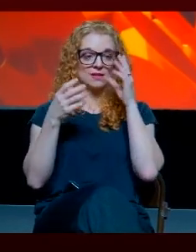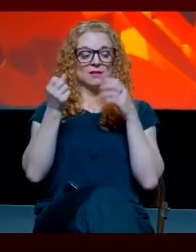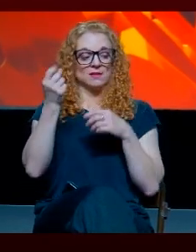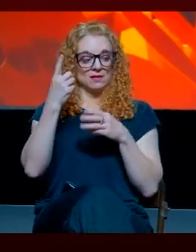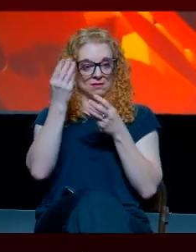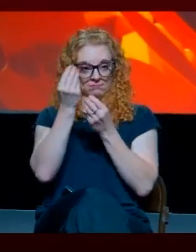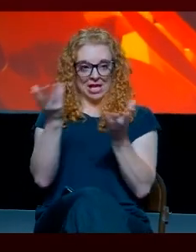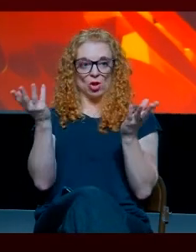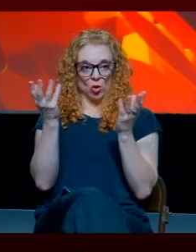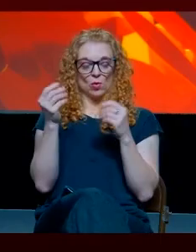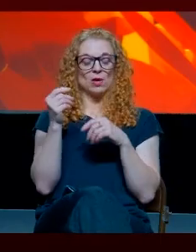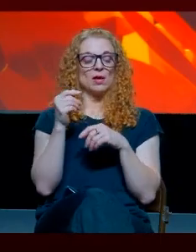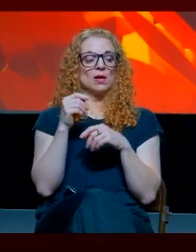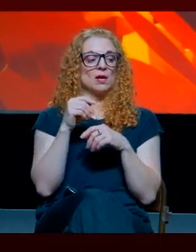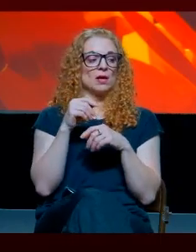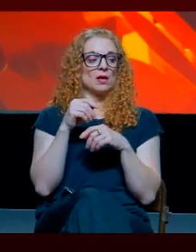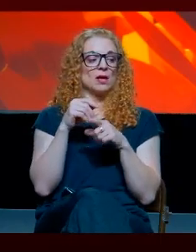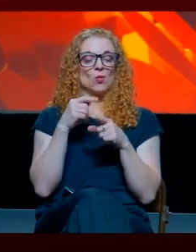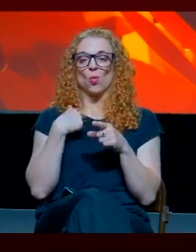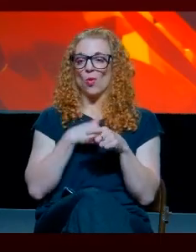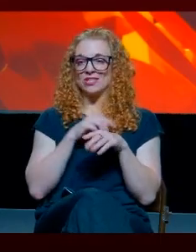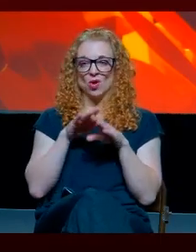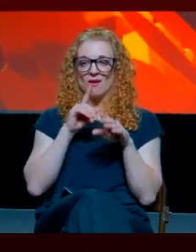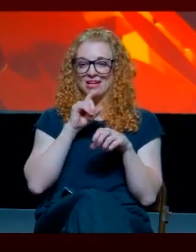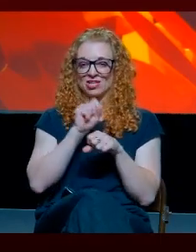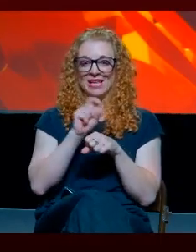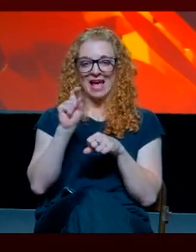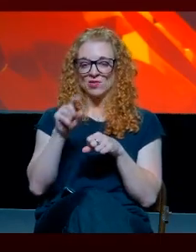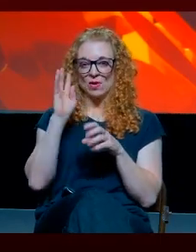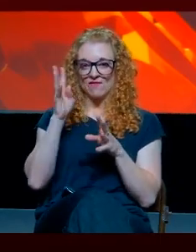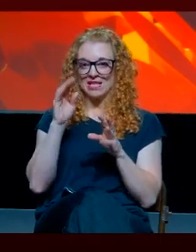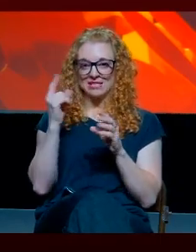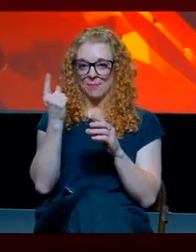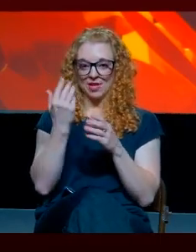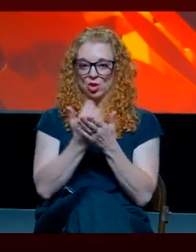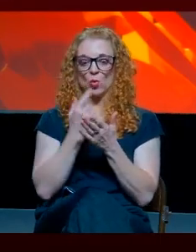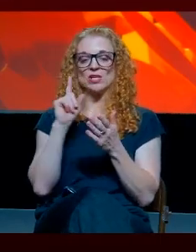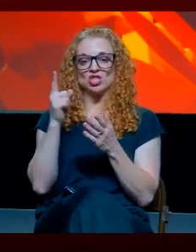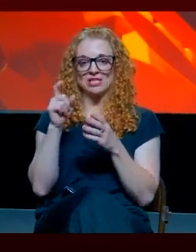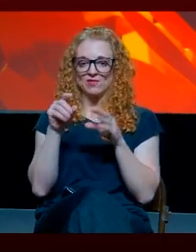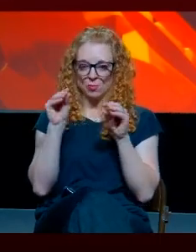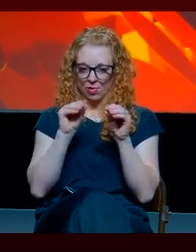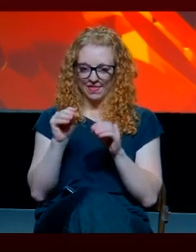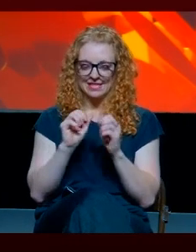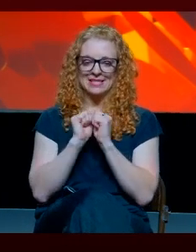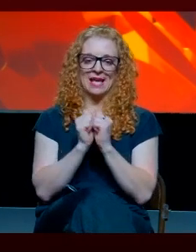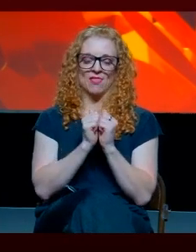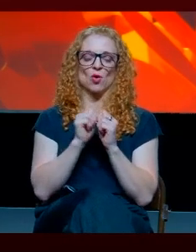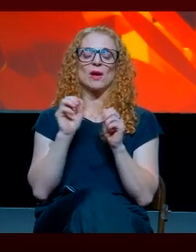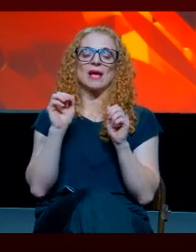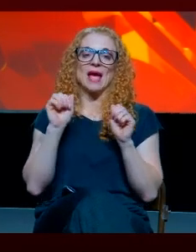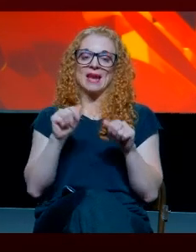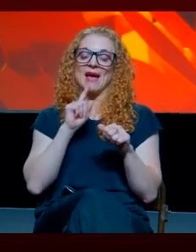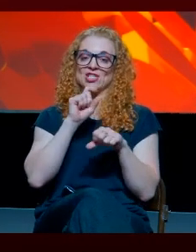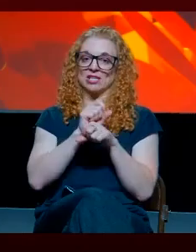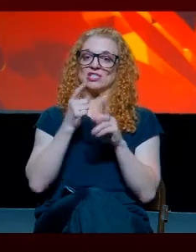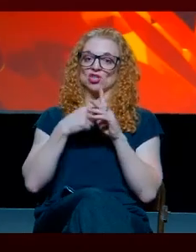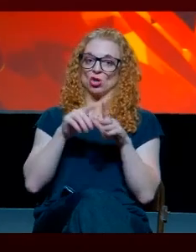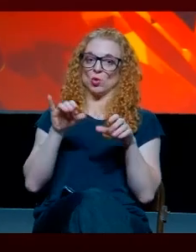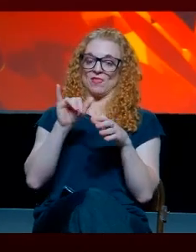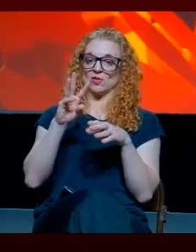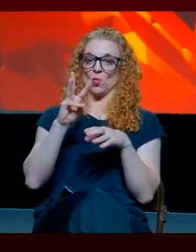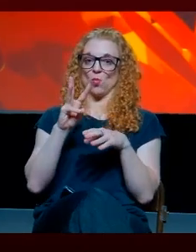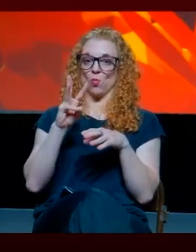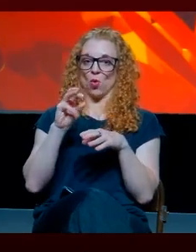say is we don't actually have to invent anything. We just have to put these together, and we can actually start doing these workloads